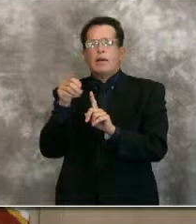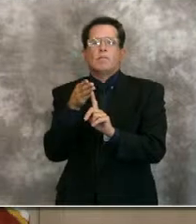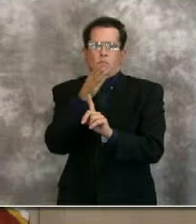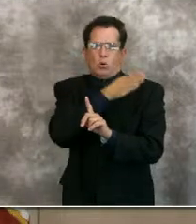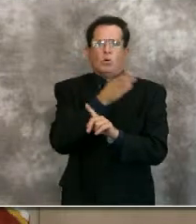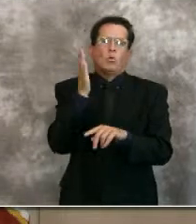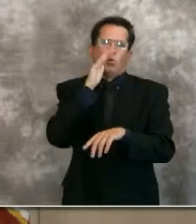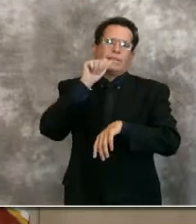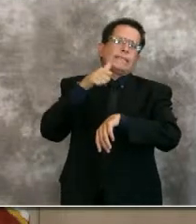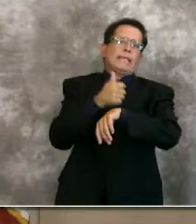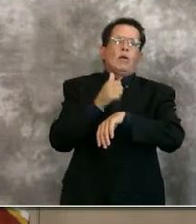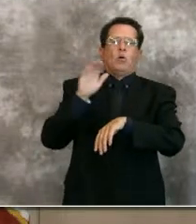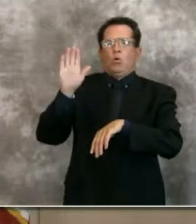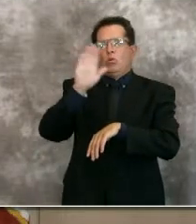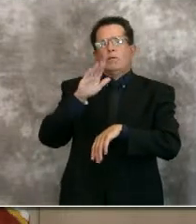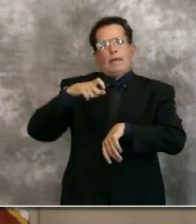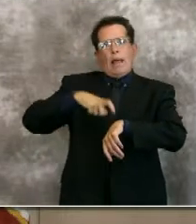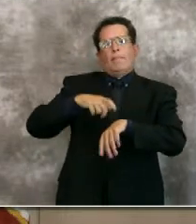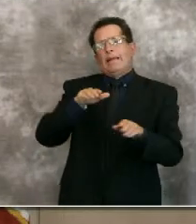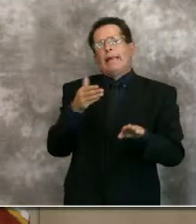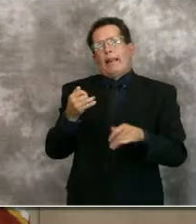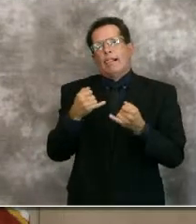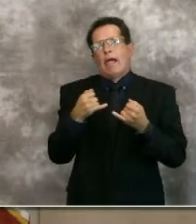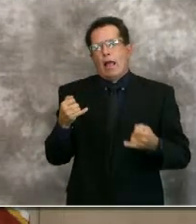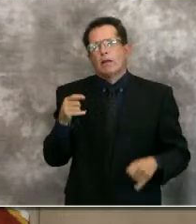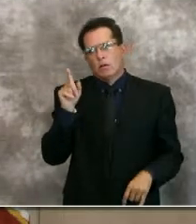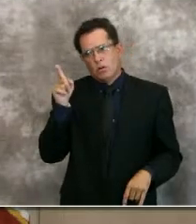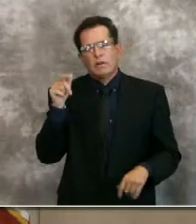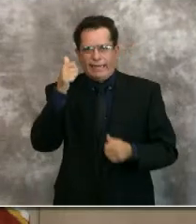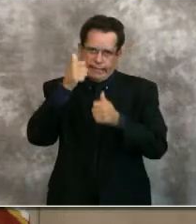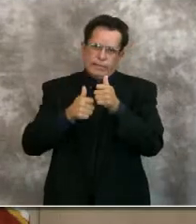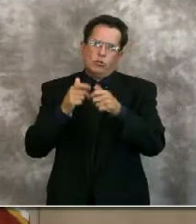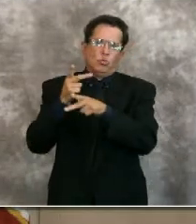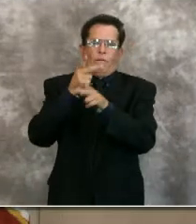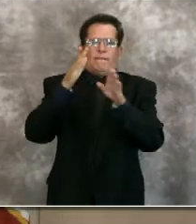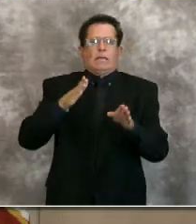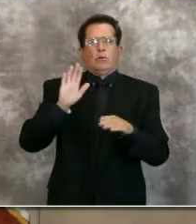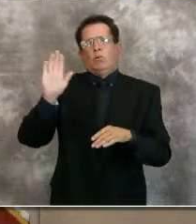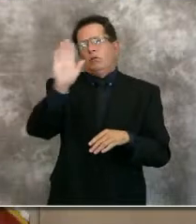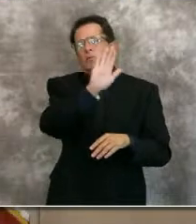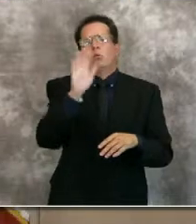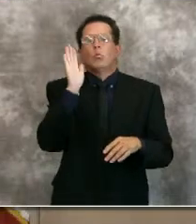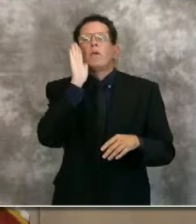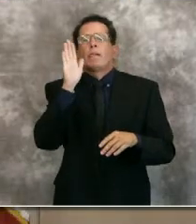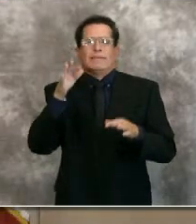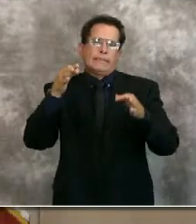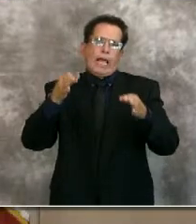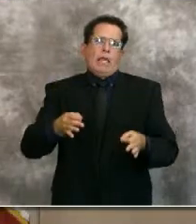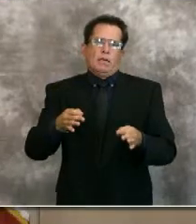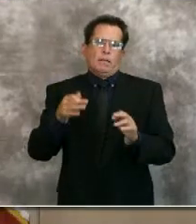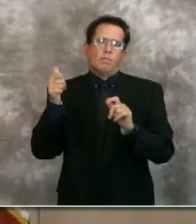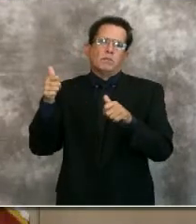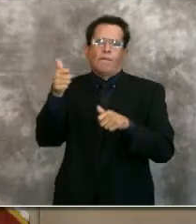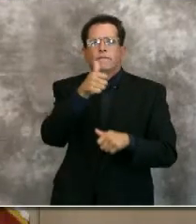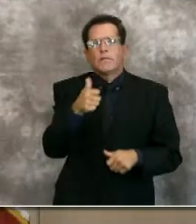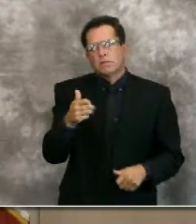deadlines for applications. Okay, next question.